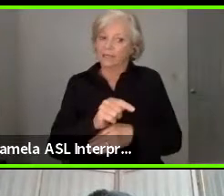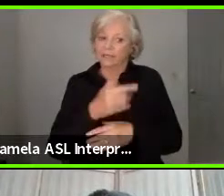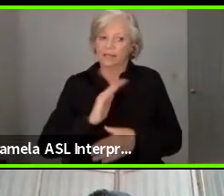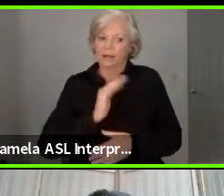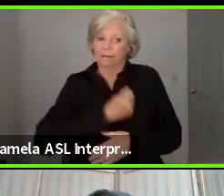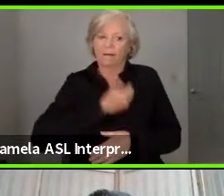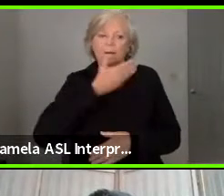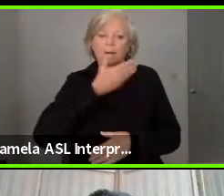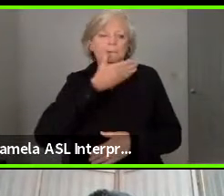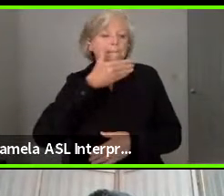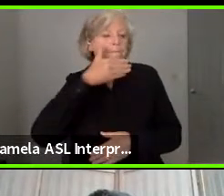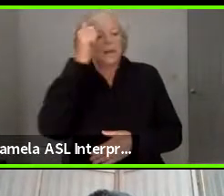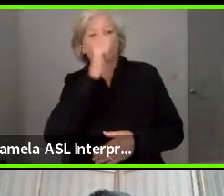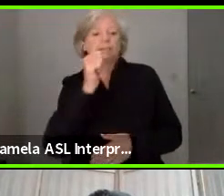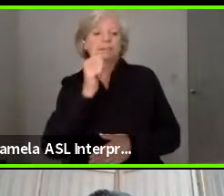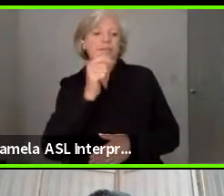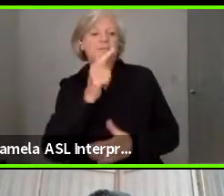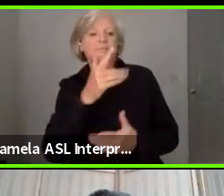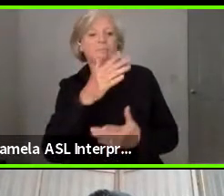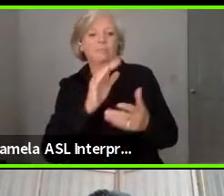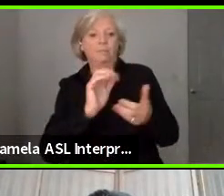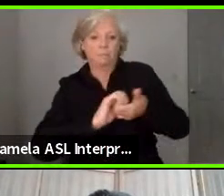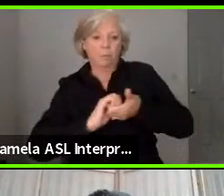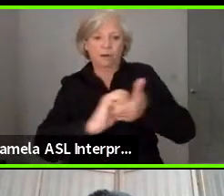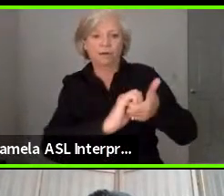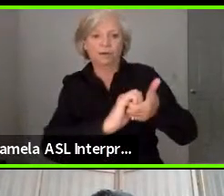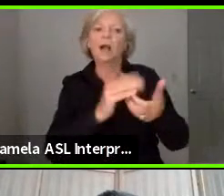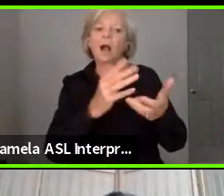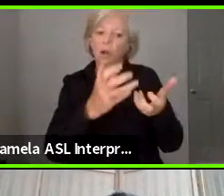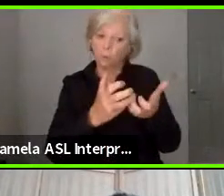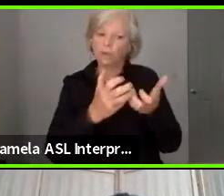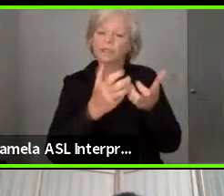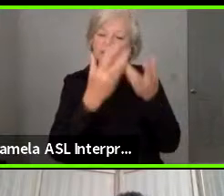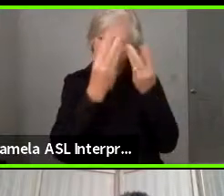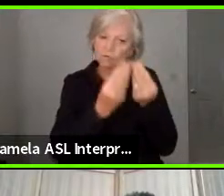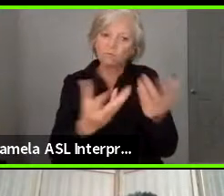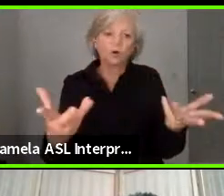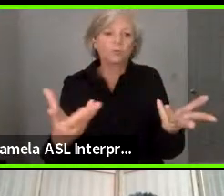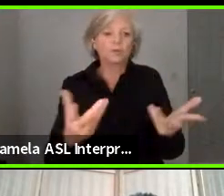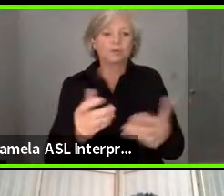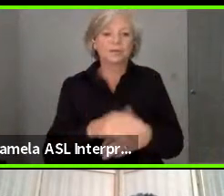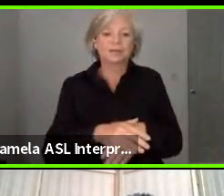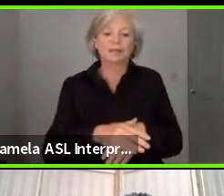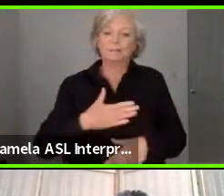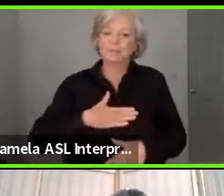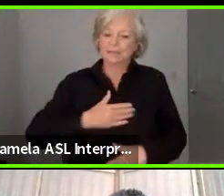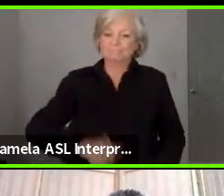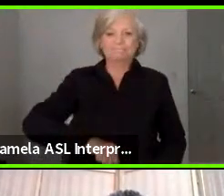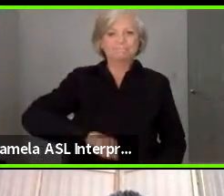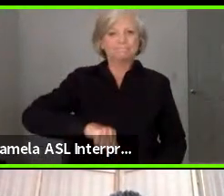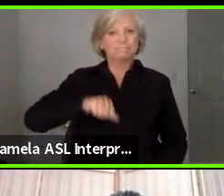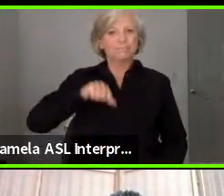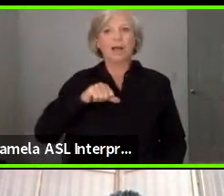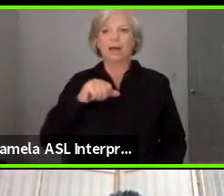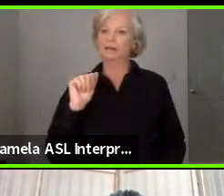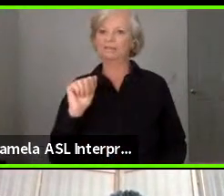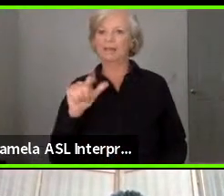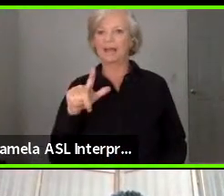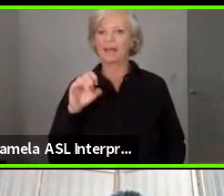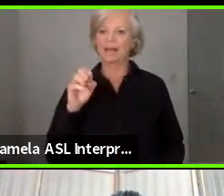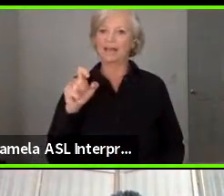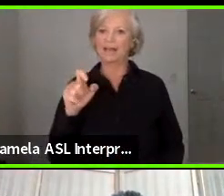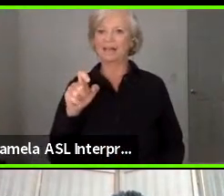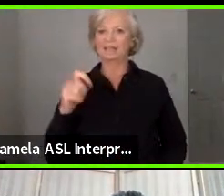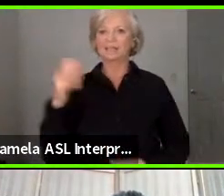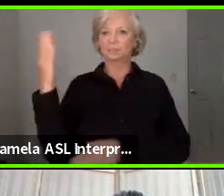outreach workers. So I just wanted to share that with you all, and I'm proud of him for presenting tonight.